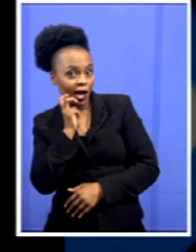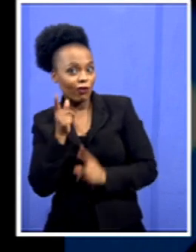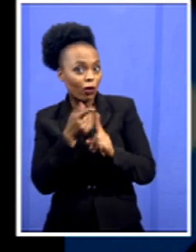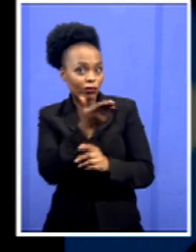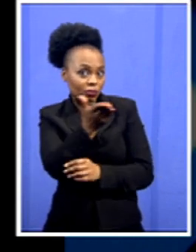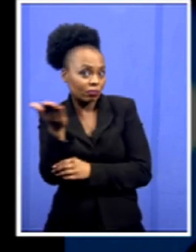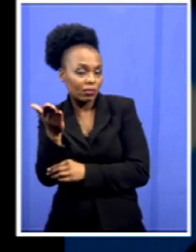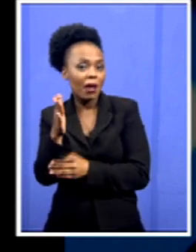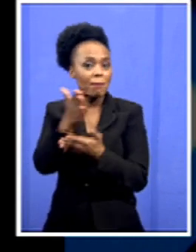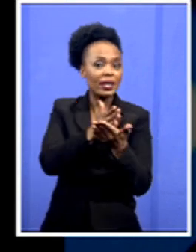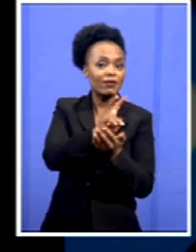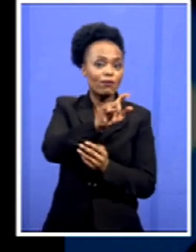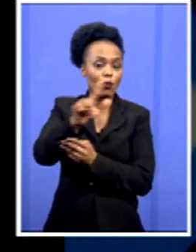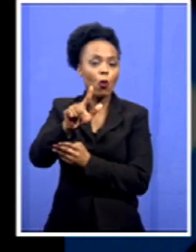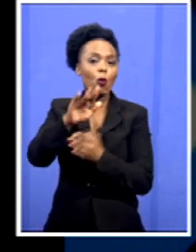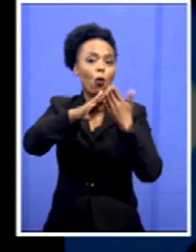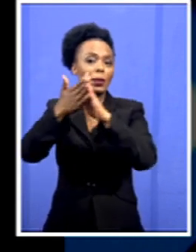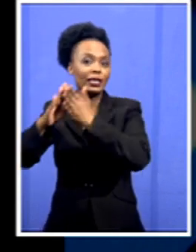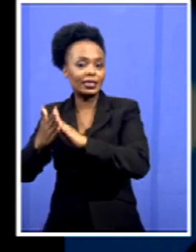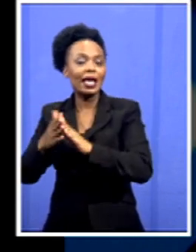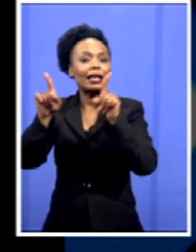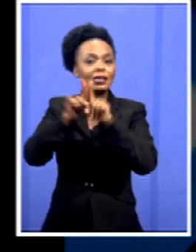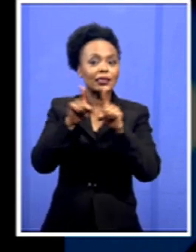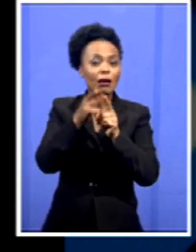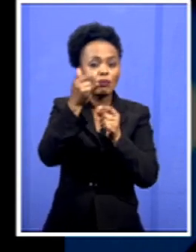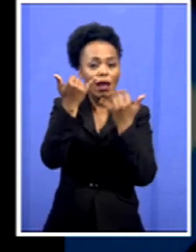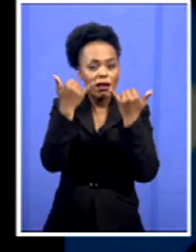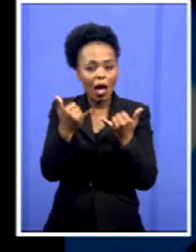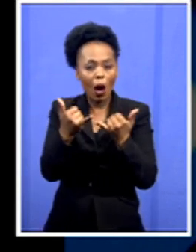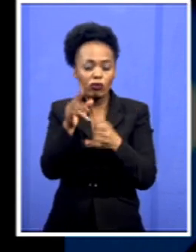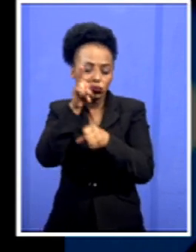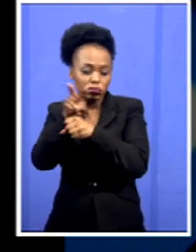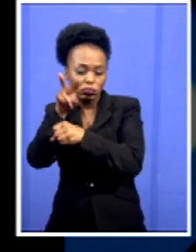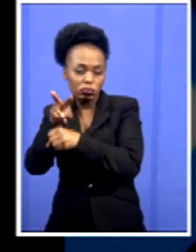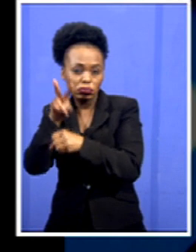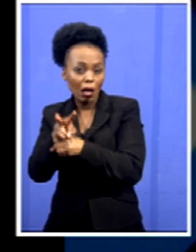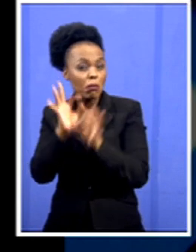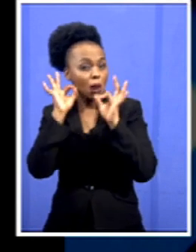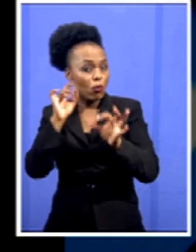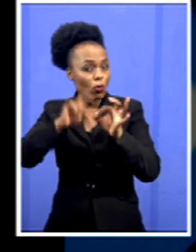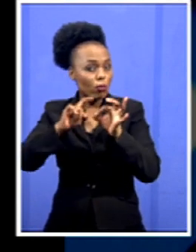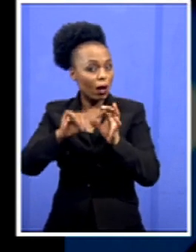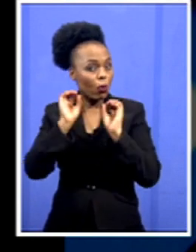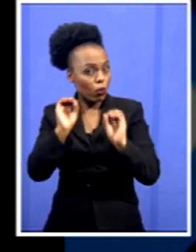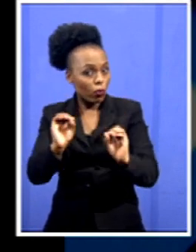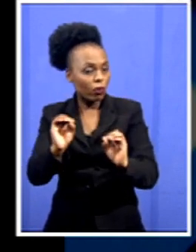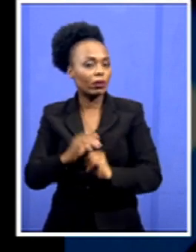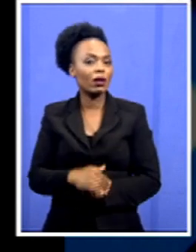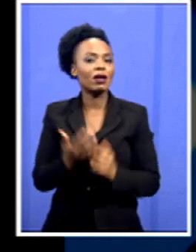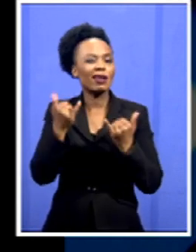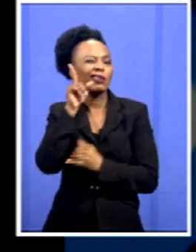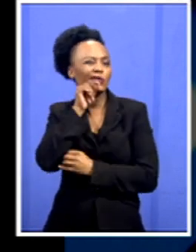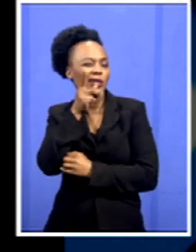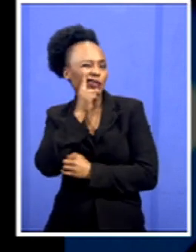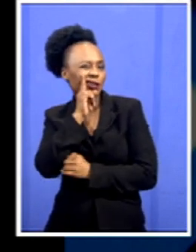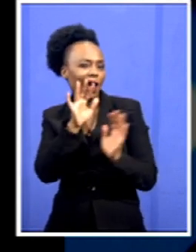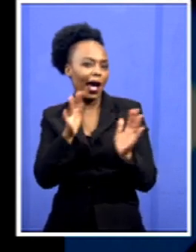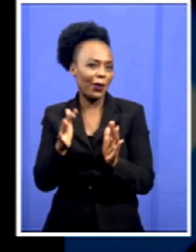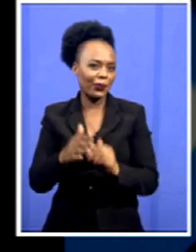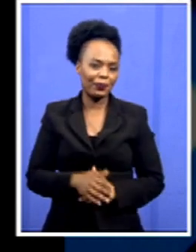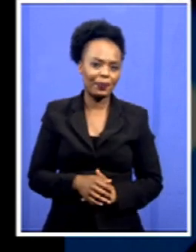at the Midva community and having you gauge this particular community. So let's take a look at some of the tweets that we